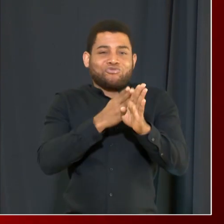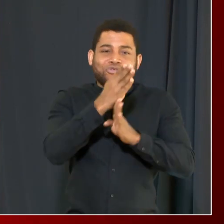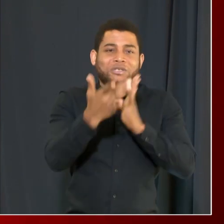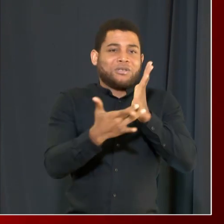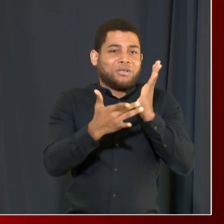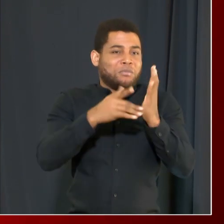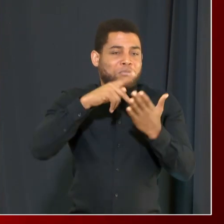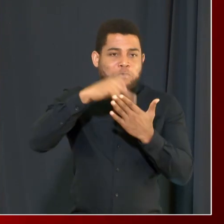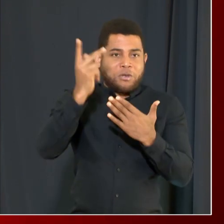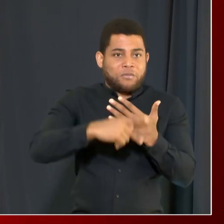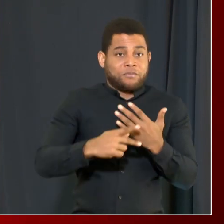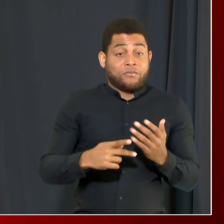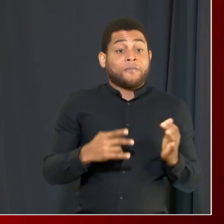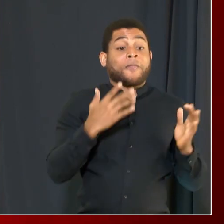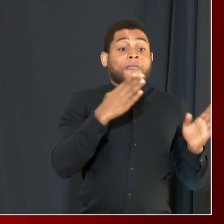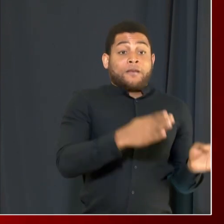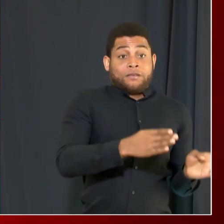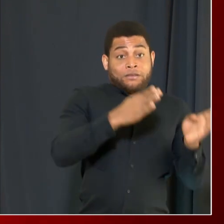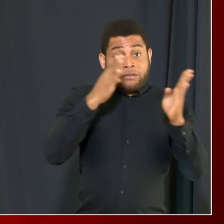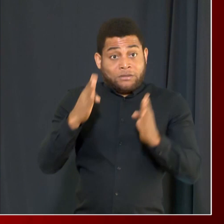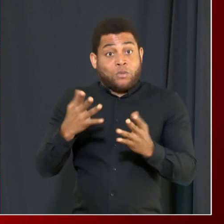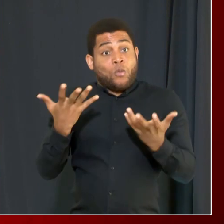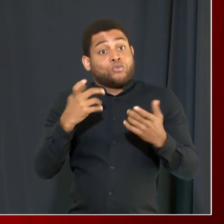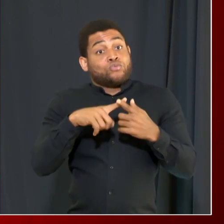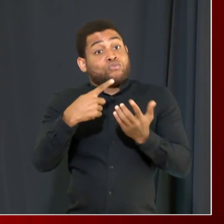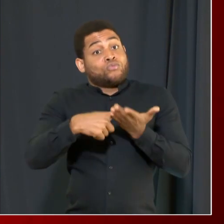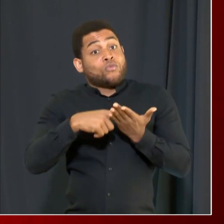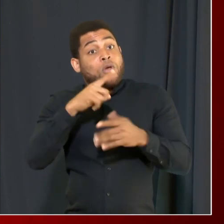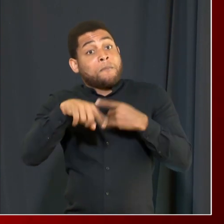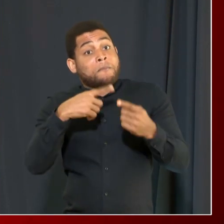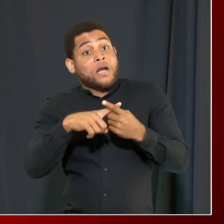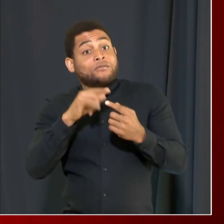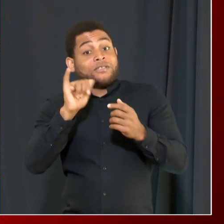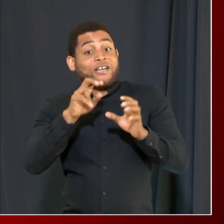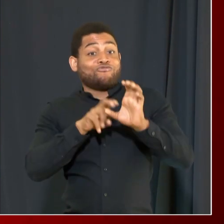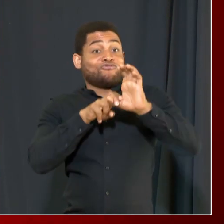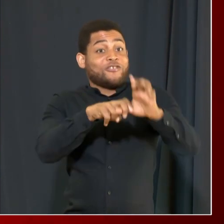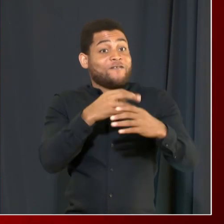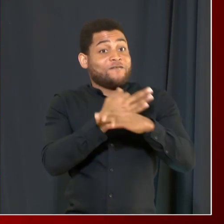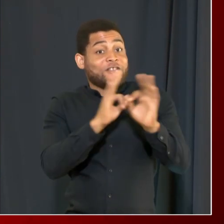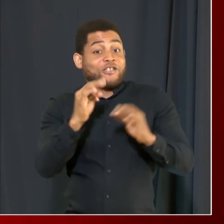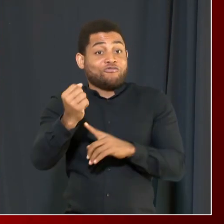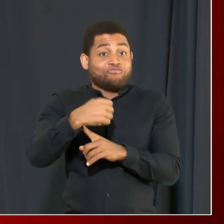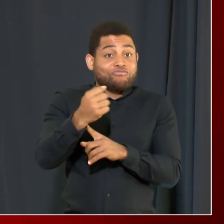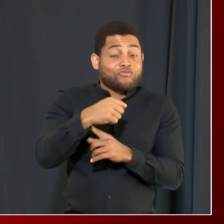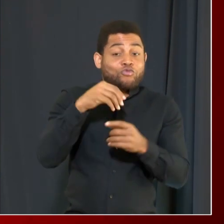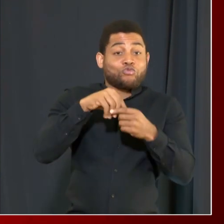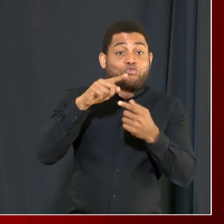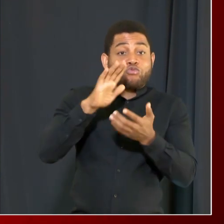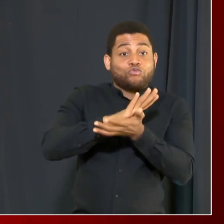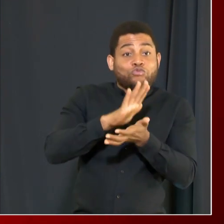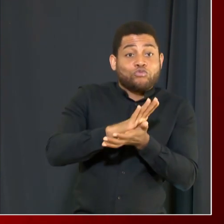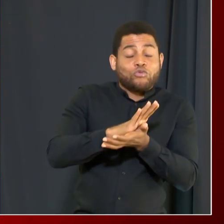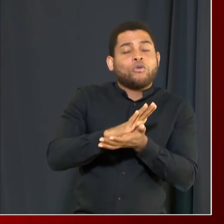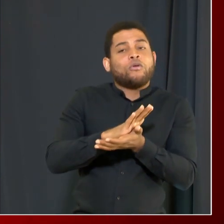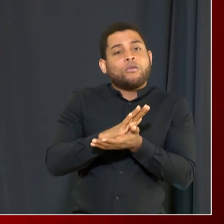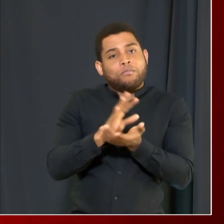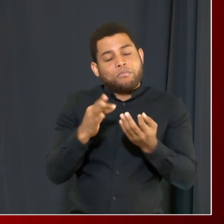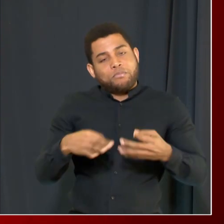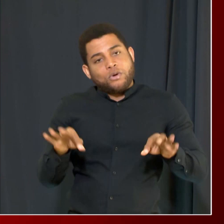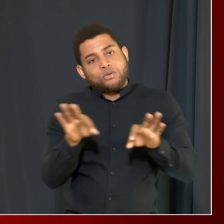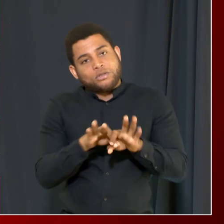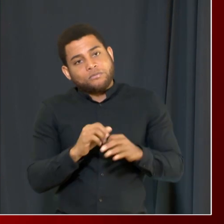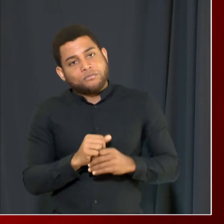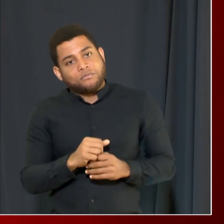also want to spend some time talking about Kids Ride Free and transportation to school. And this is very important that parents know that